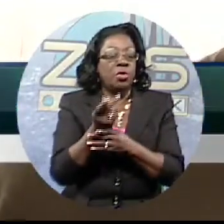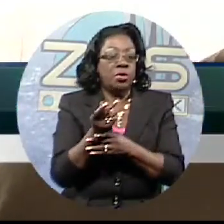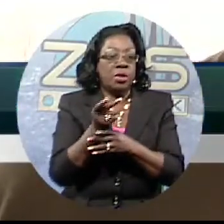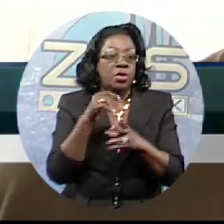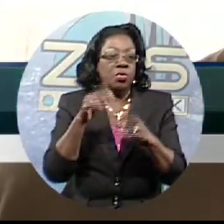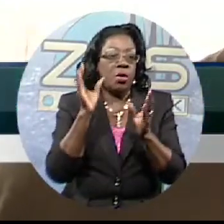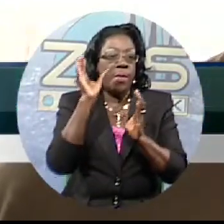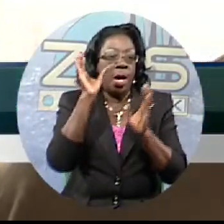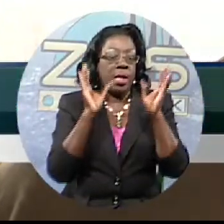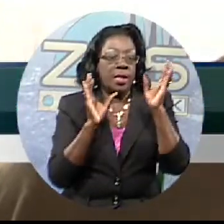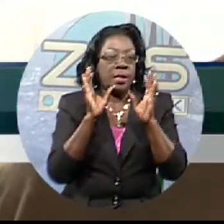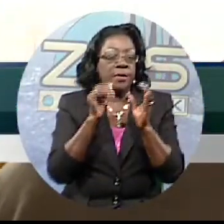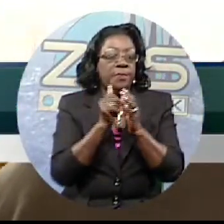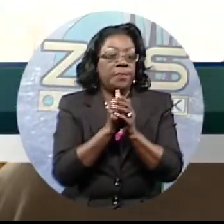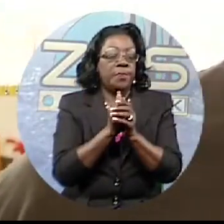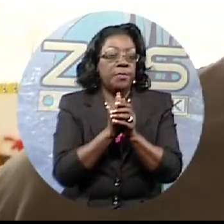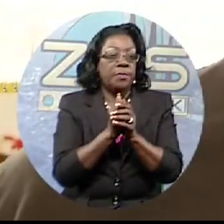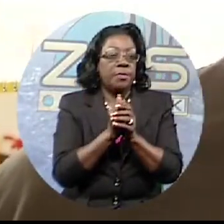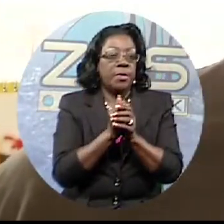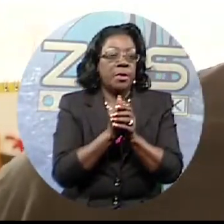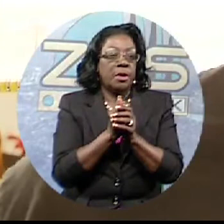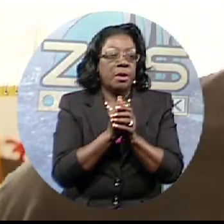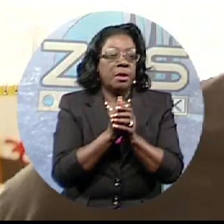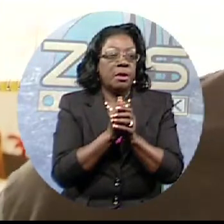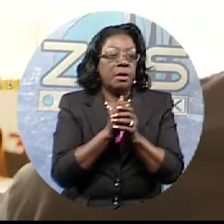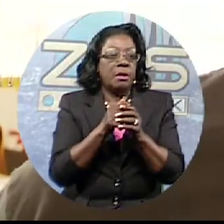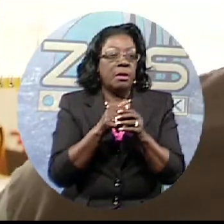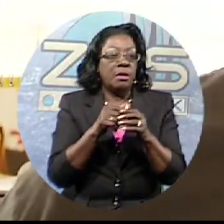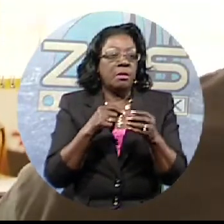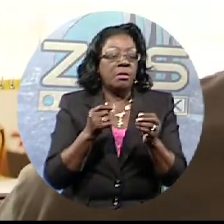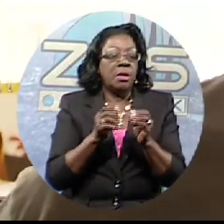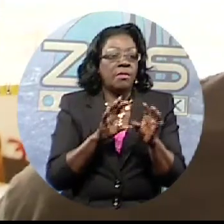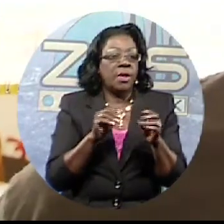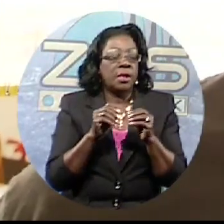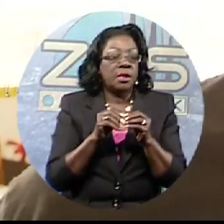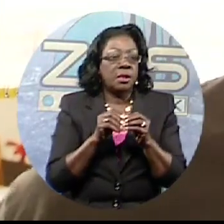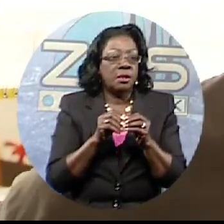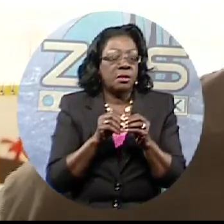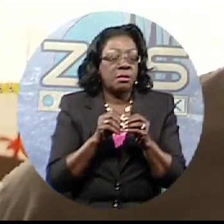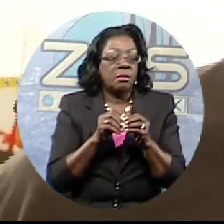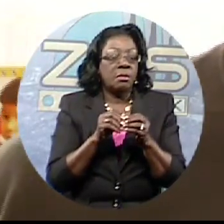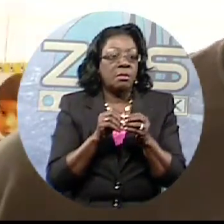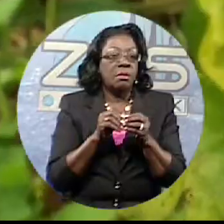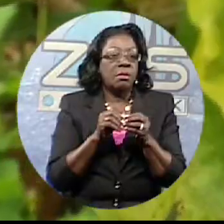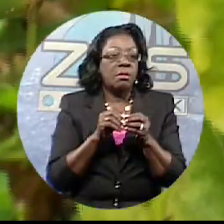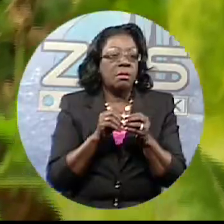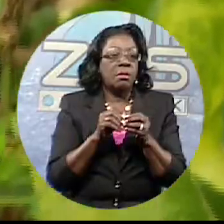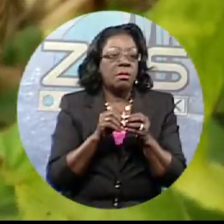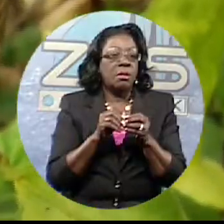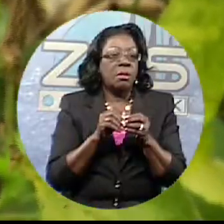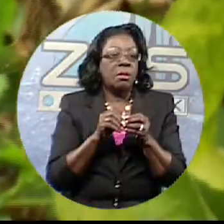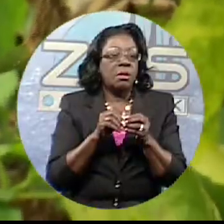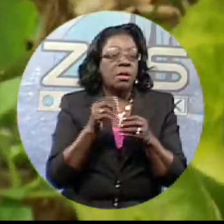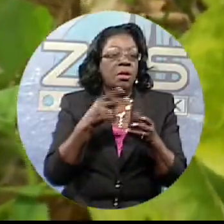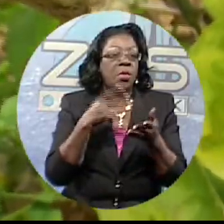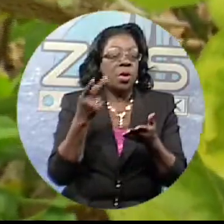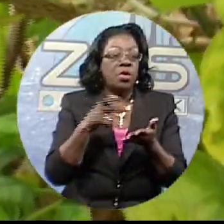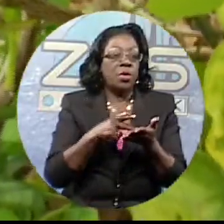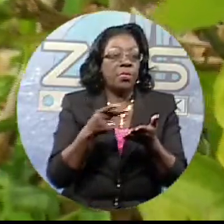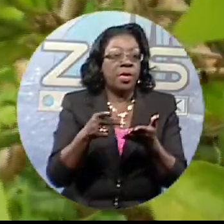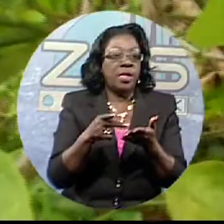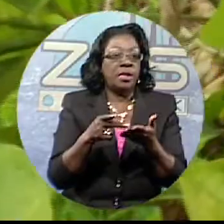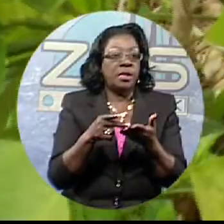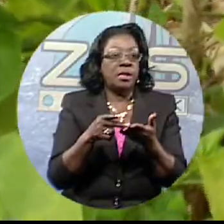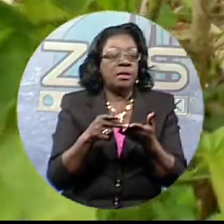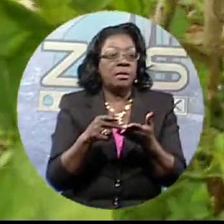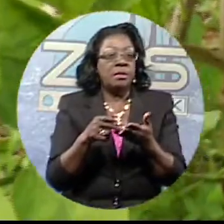market. Abaco uses a lot of our products, but we have excess that needs to go other places, and you run into price